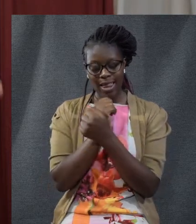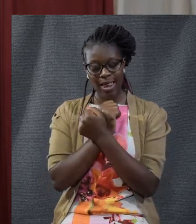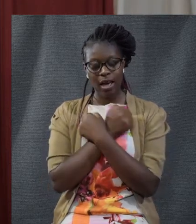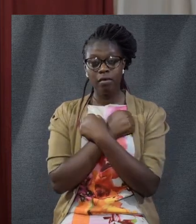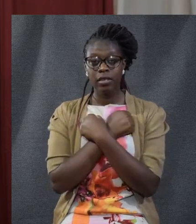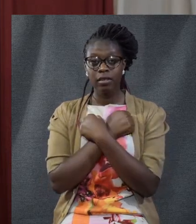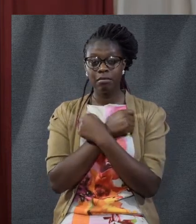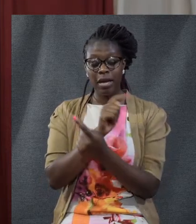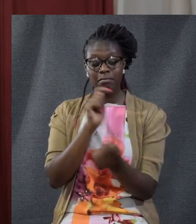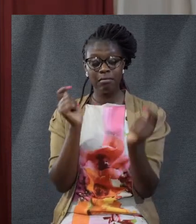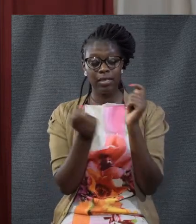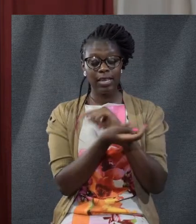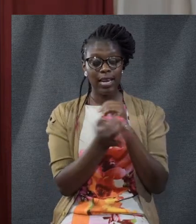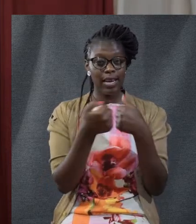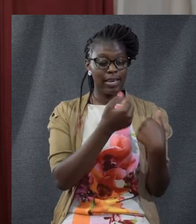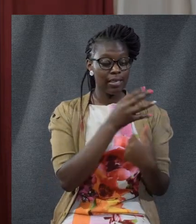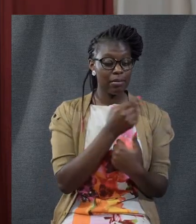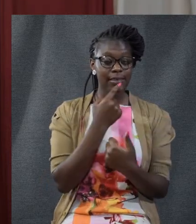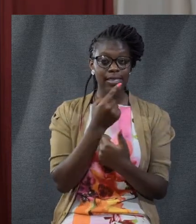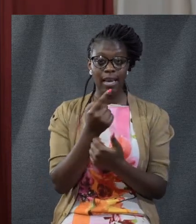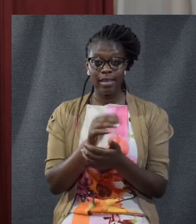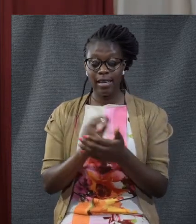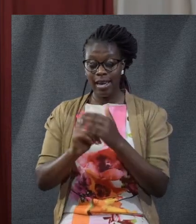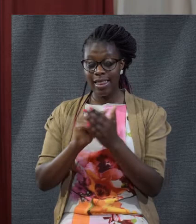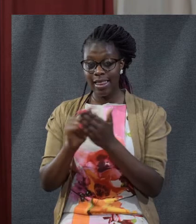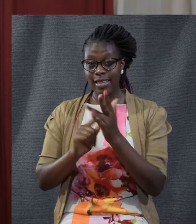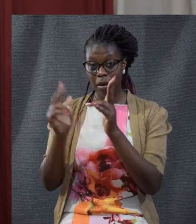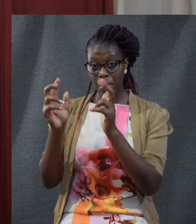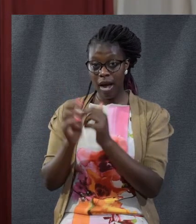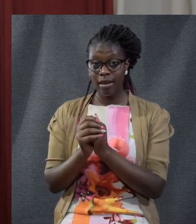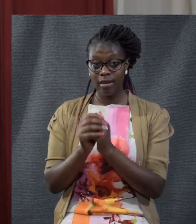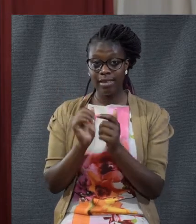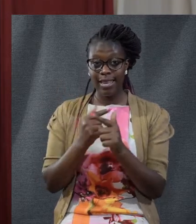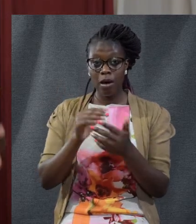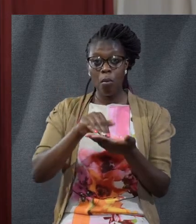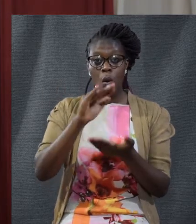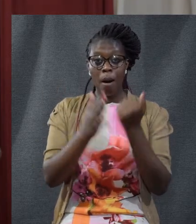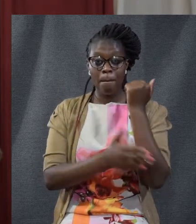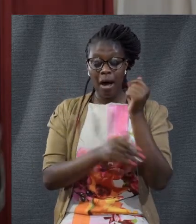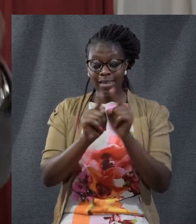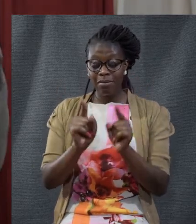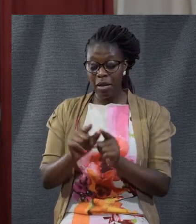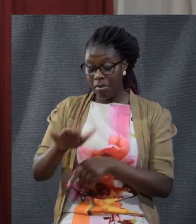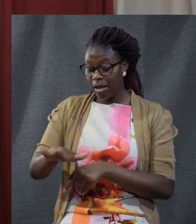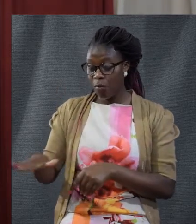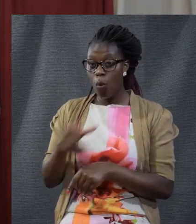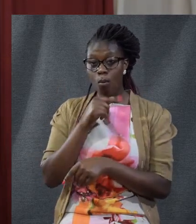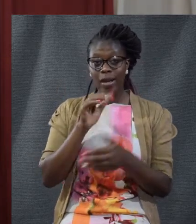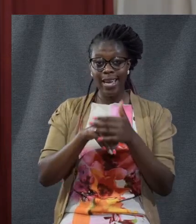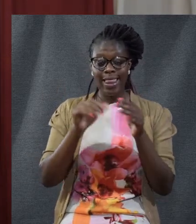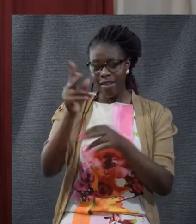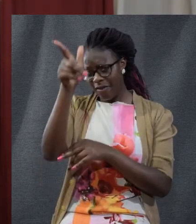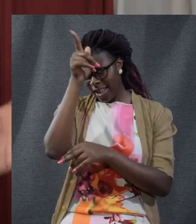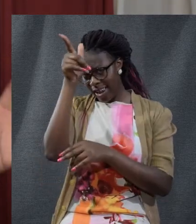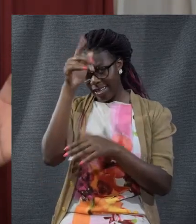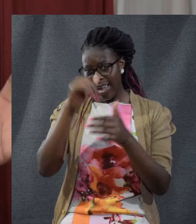he loved turned against him, he says in this text. And worse even the little boys in the village,